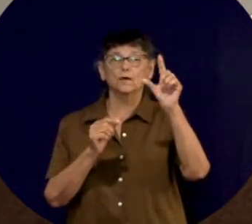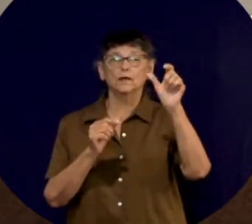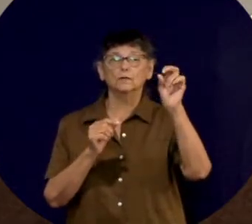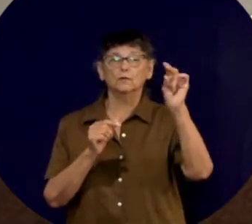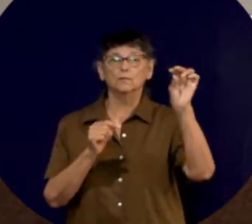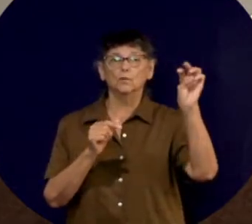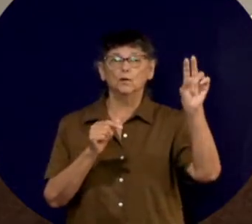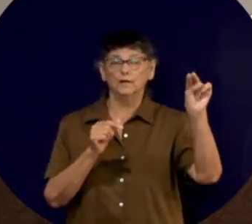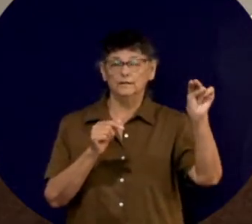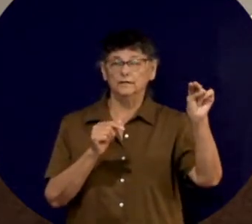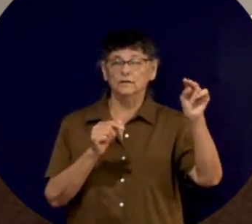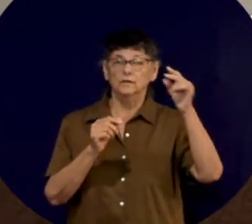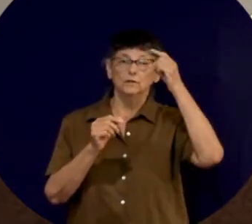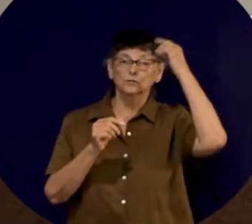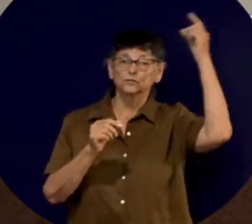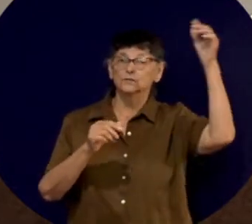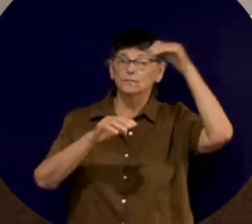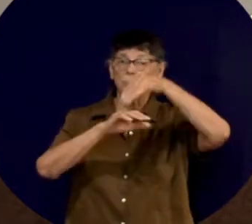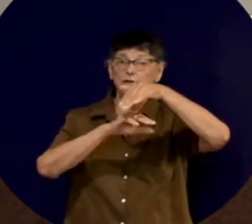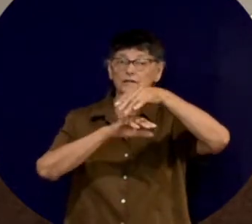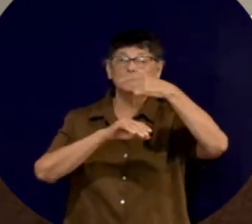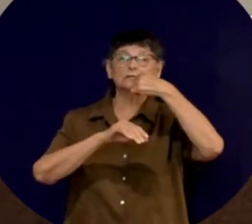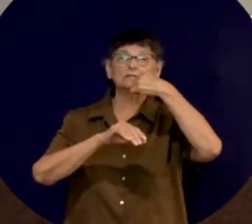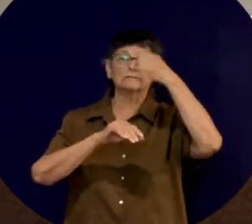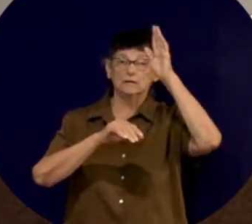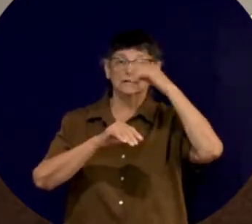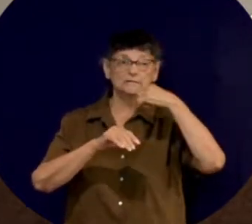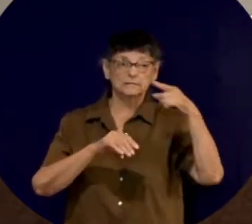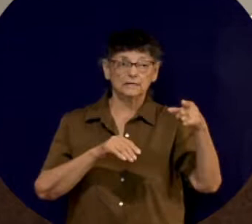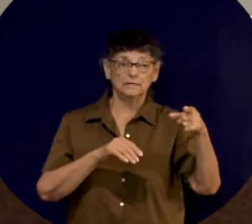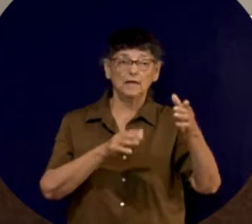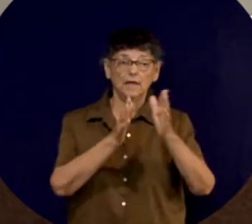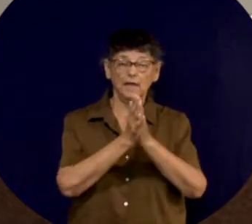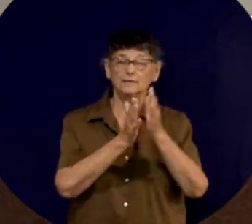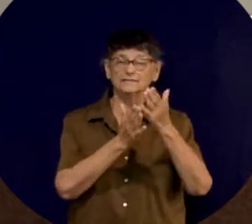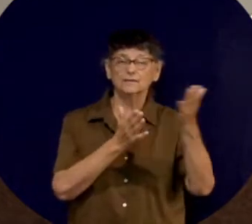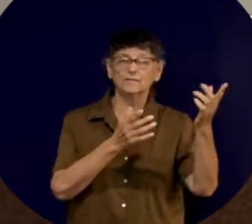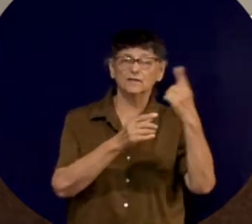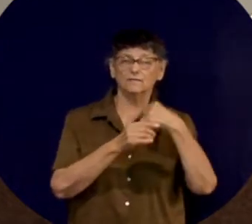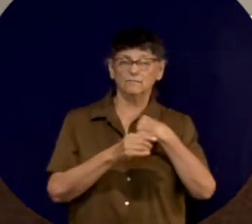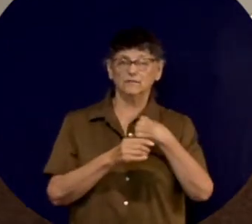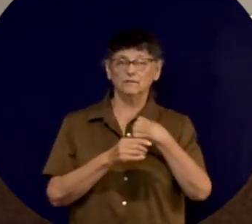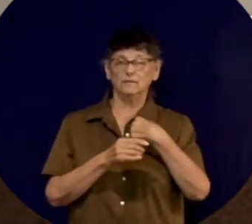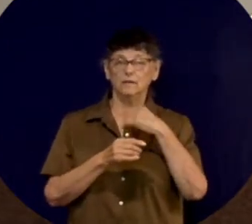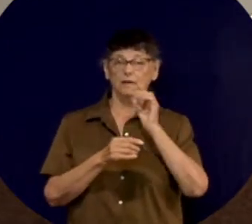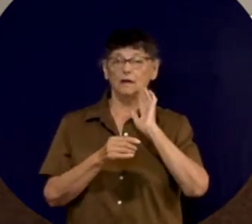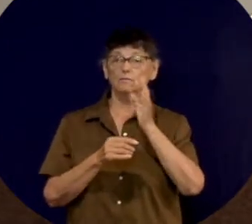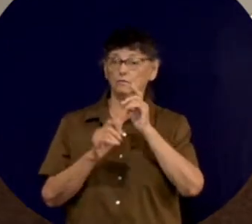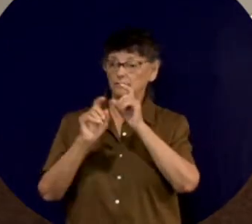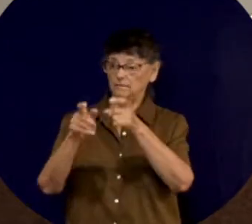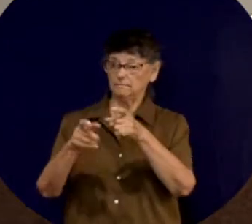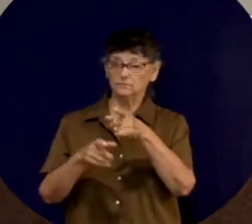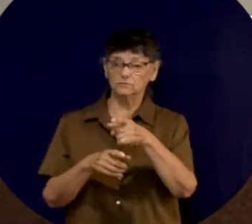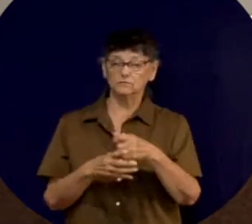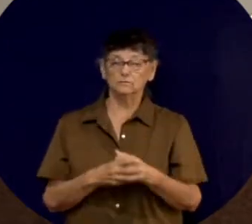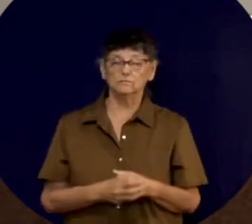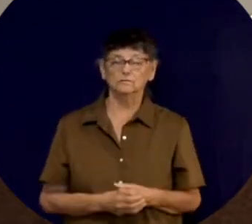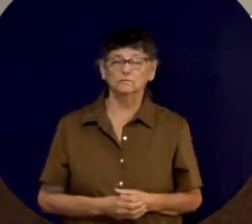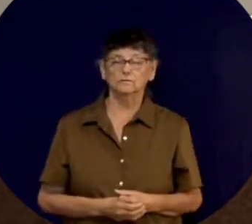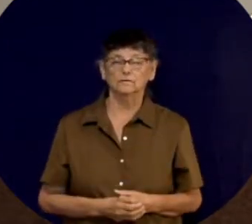at night. God said, "Ask something of me, and I will give it to